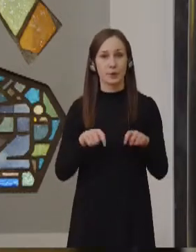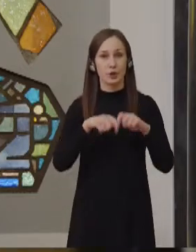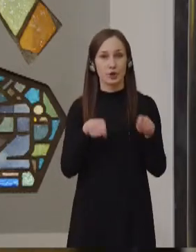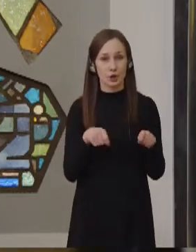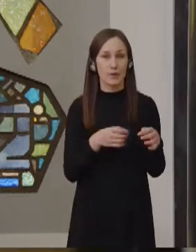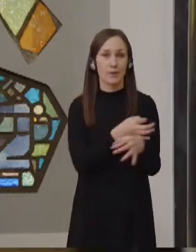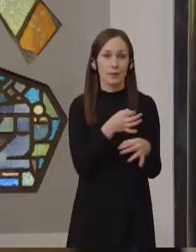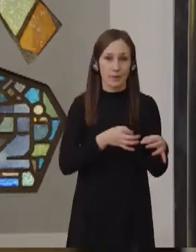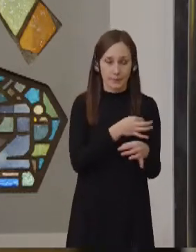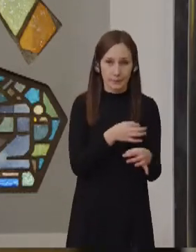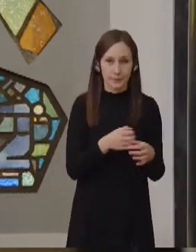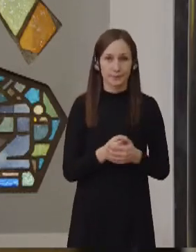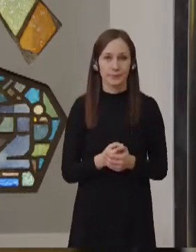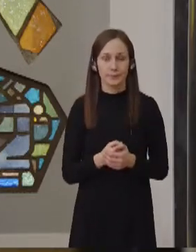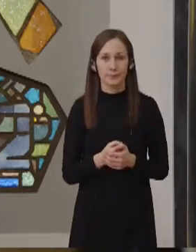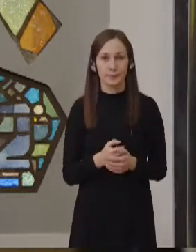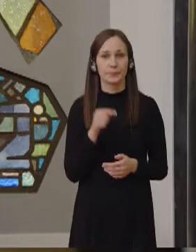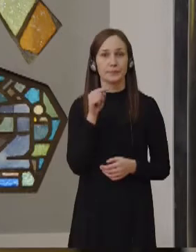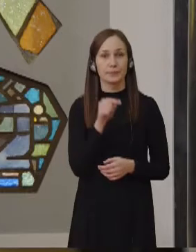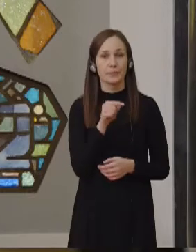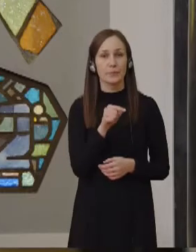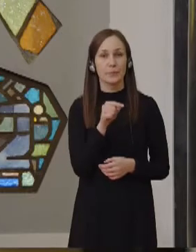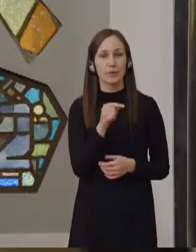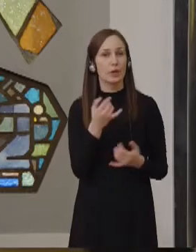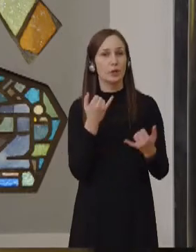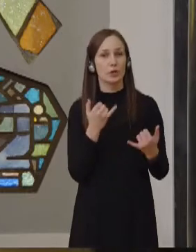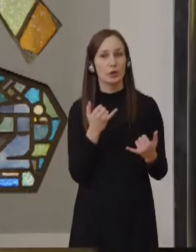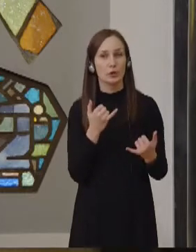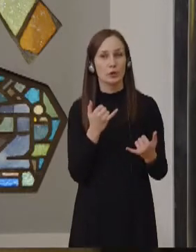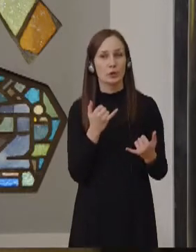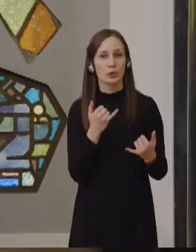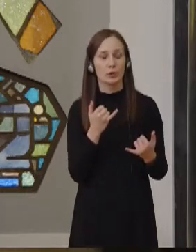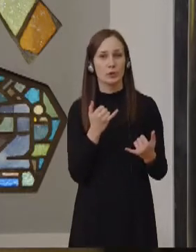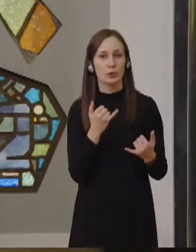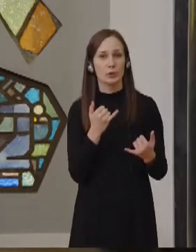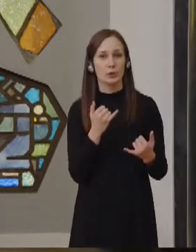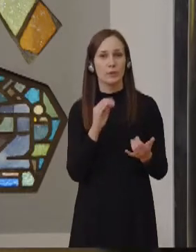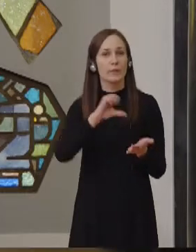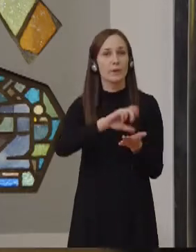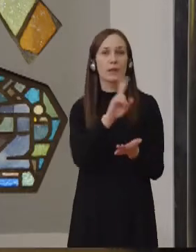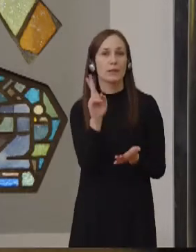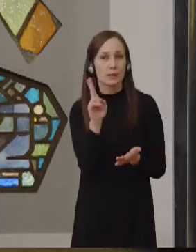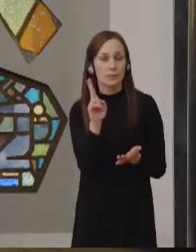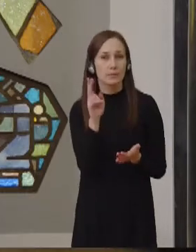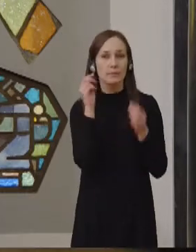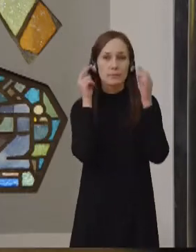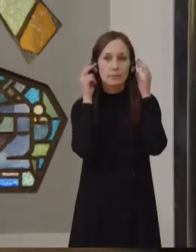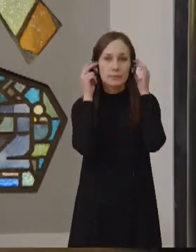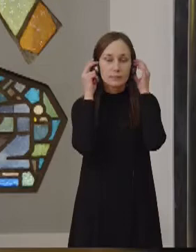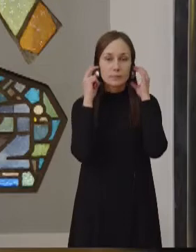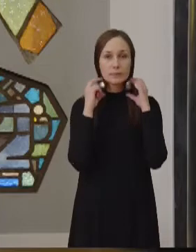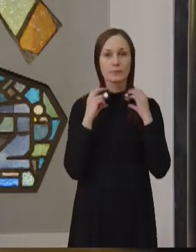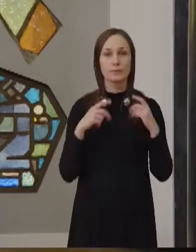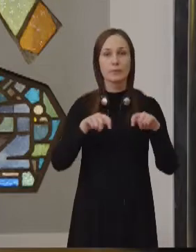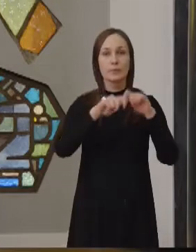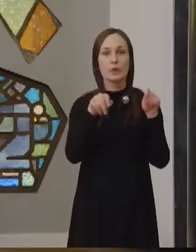Ambassador. diskusiją, And now let us begin kurioje the debate šiandieną dalyvauja. we're going to have. Dar pradžioje The